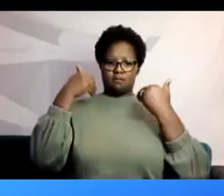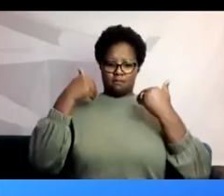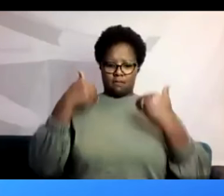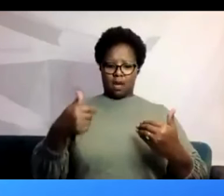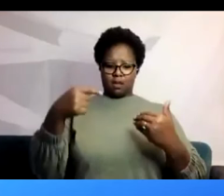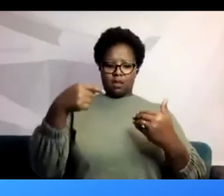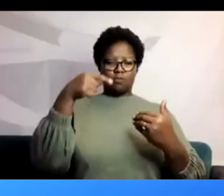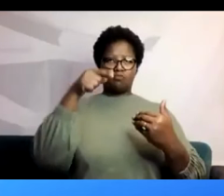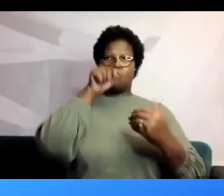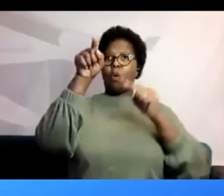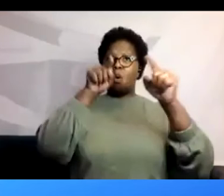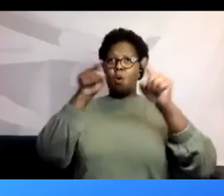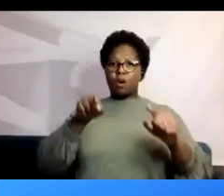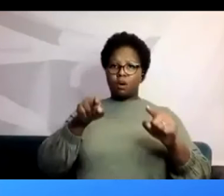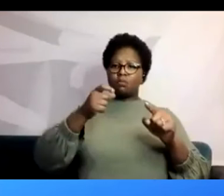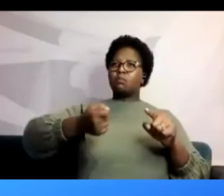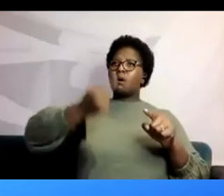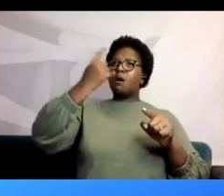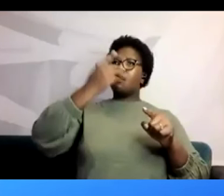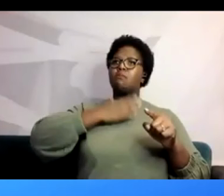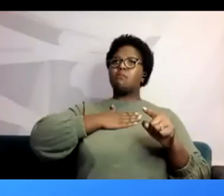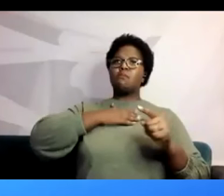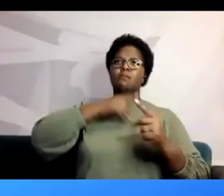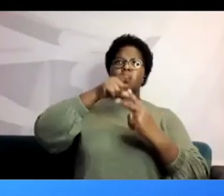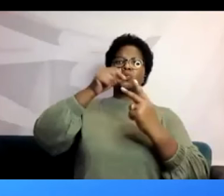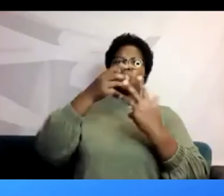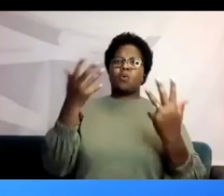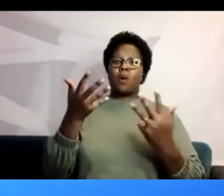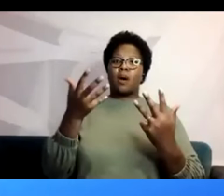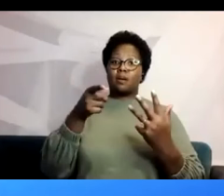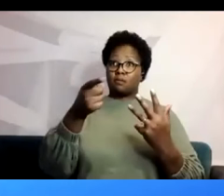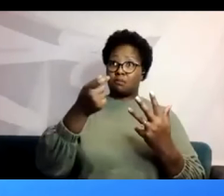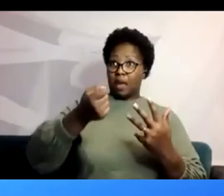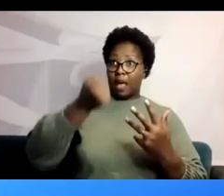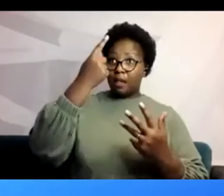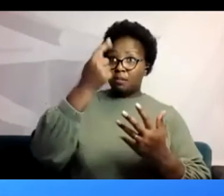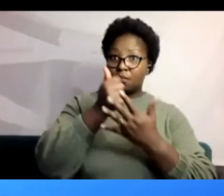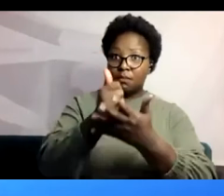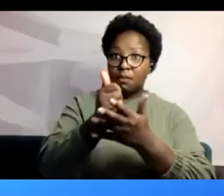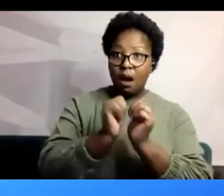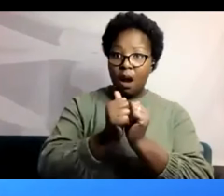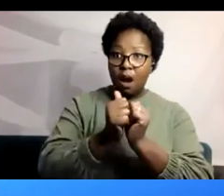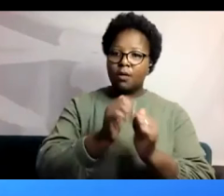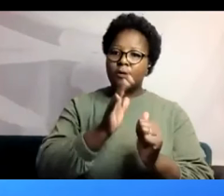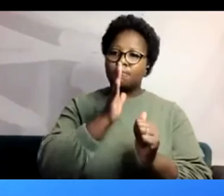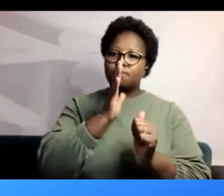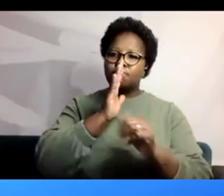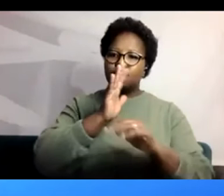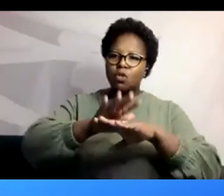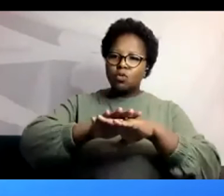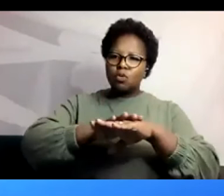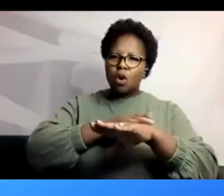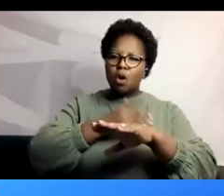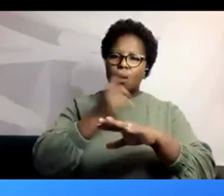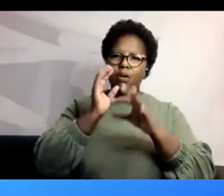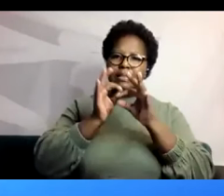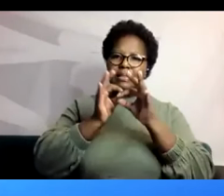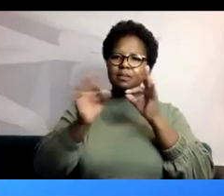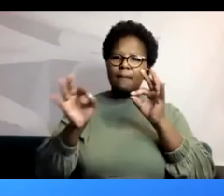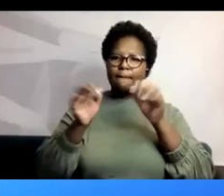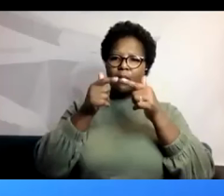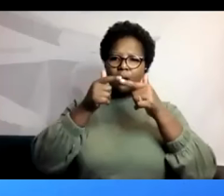we can help Jamie understand is by talking slowly in a calm voice with simplified details. Check in and see if